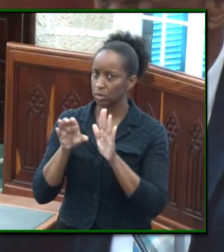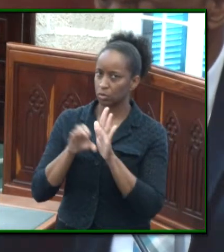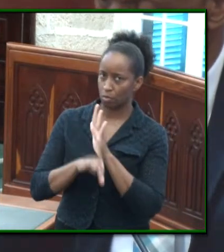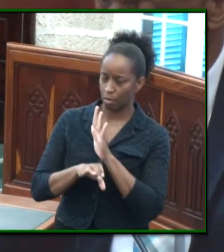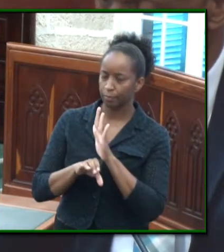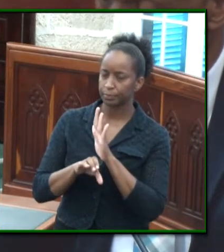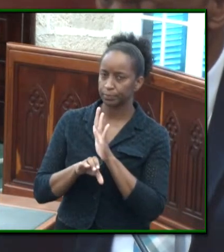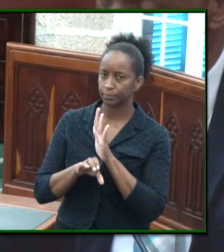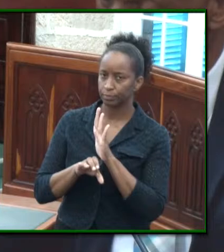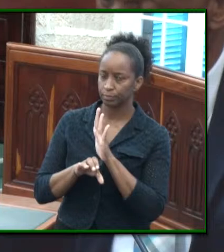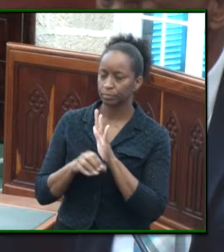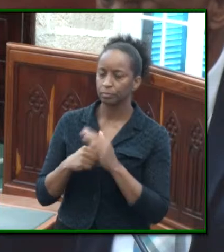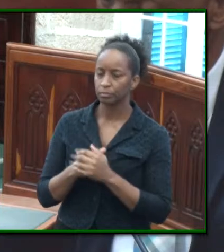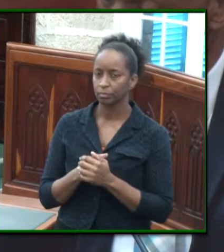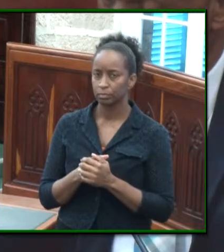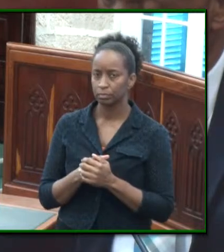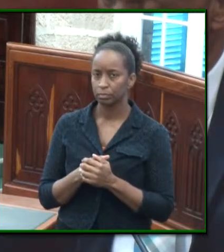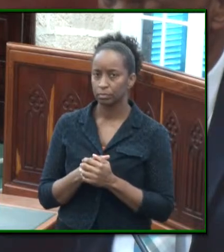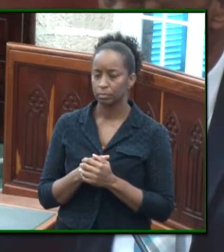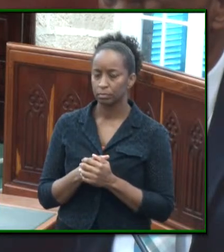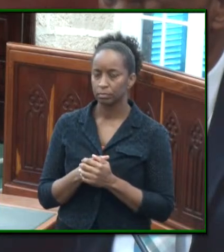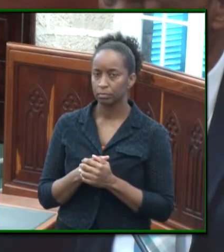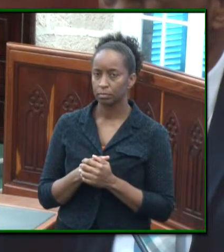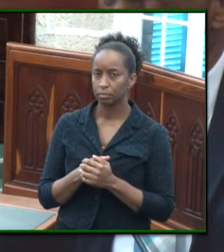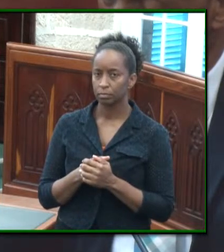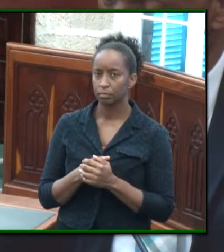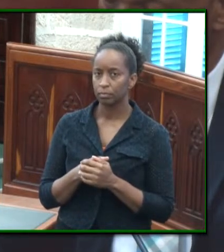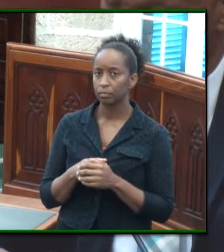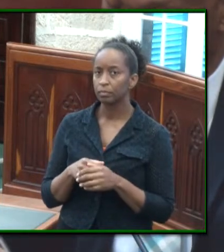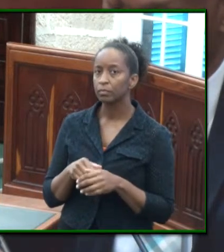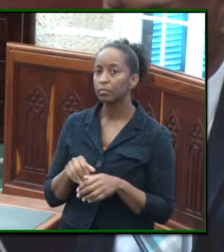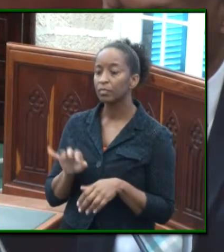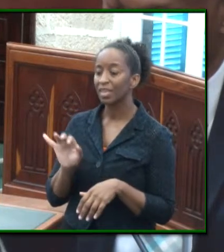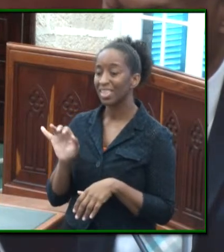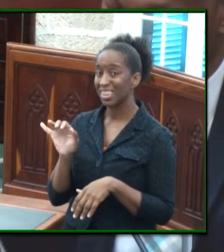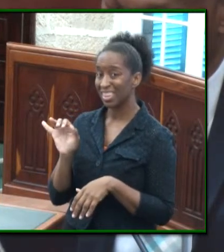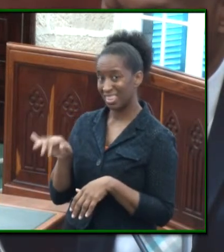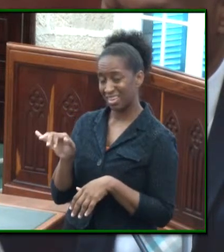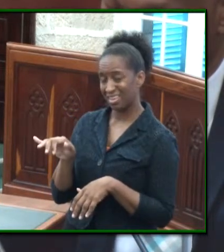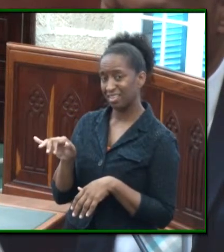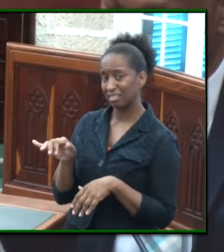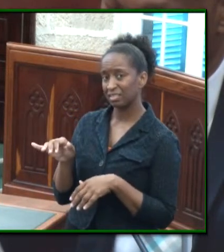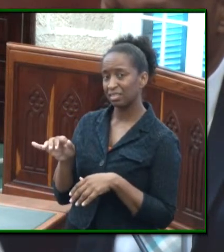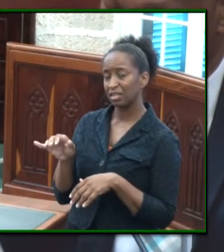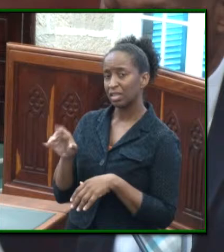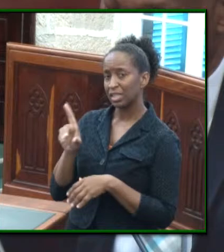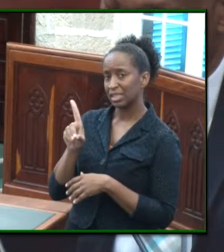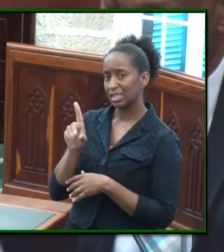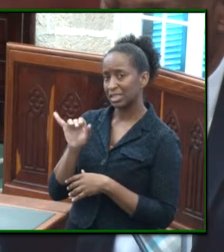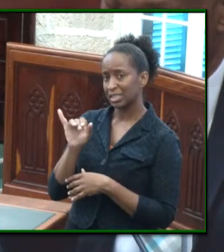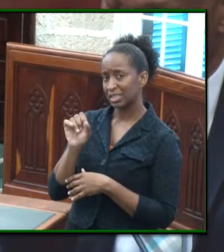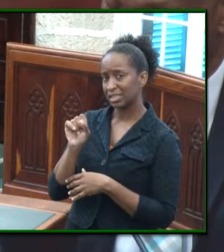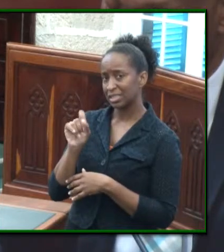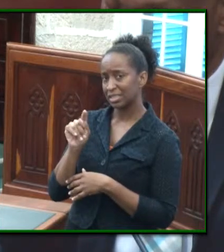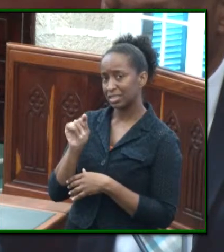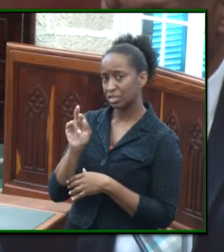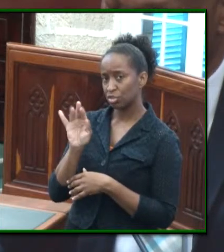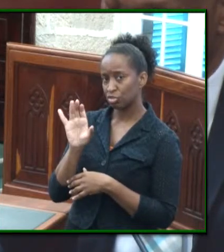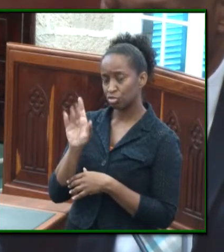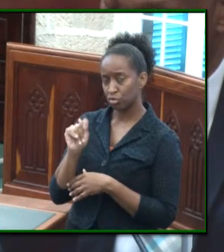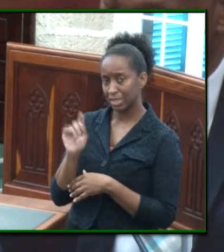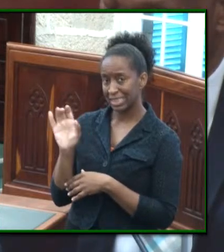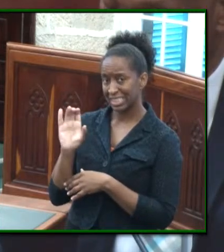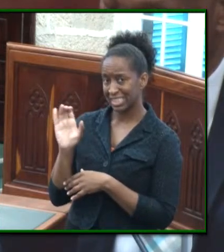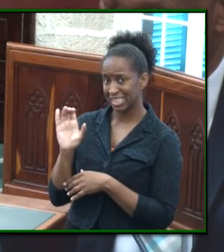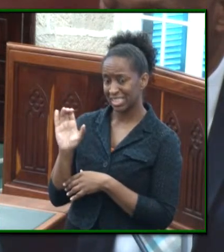District C, as it stands, has virtually outlived its usefulness. And we are committed to putting